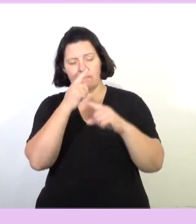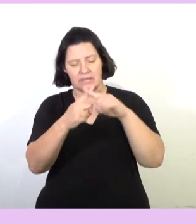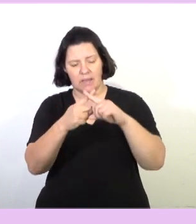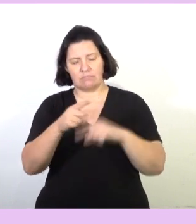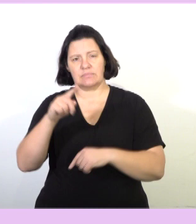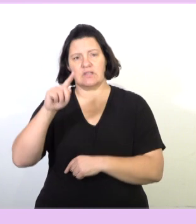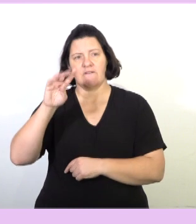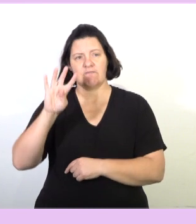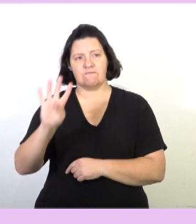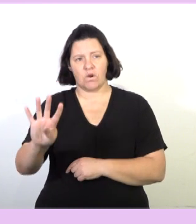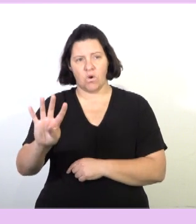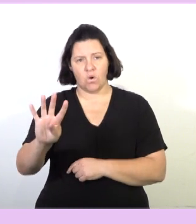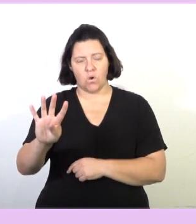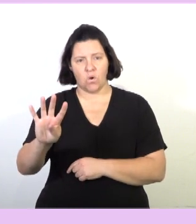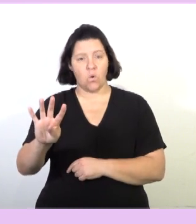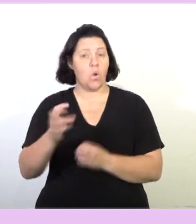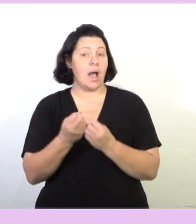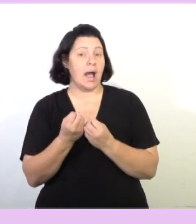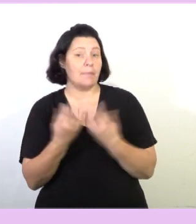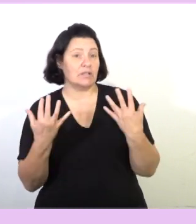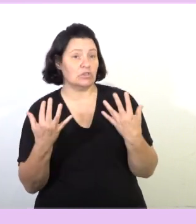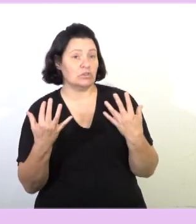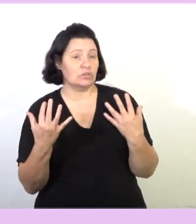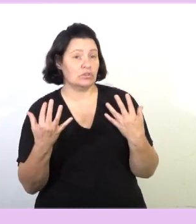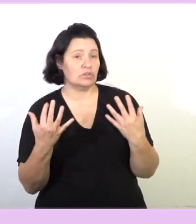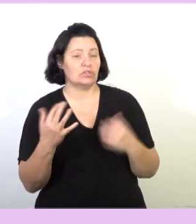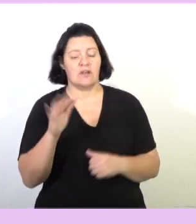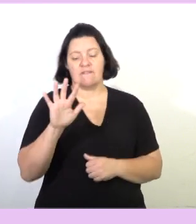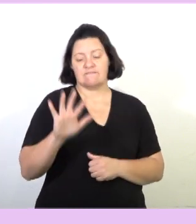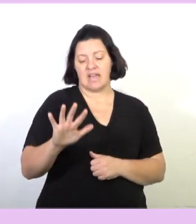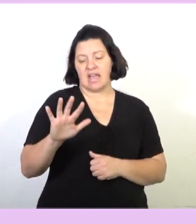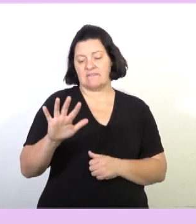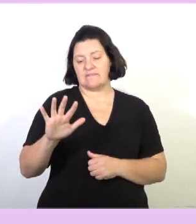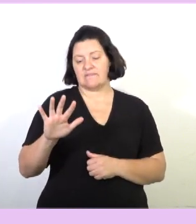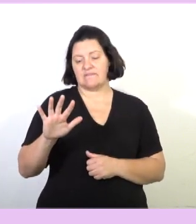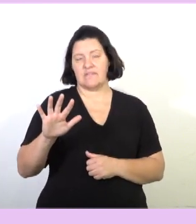140 multiplied by 4, it gives us